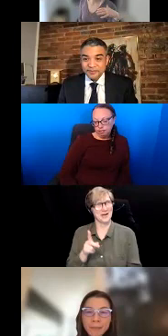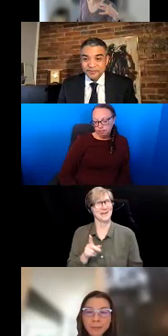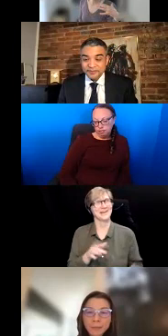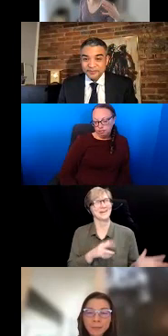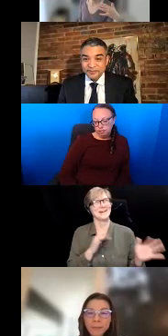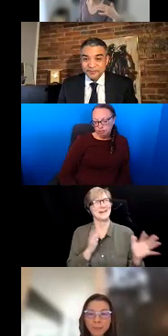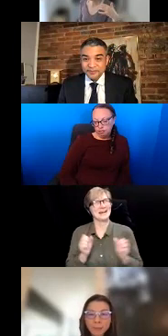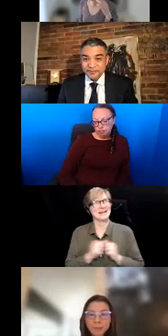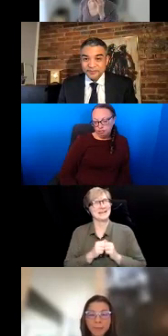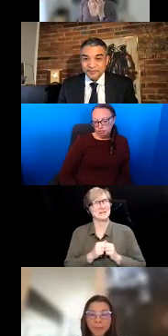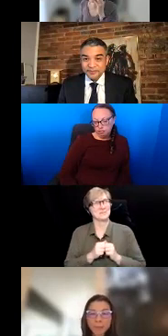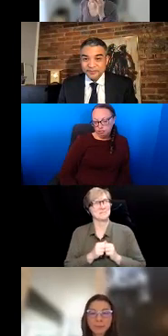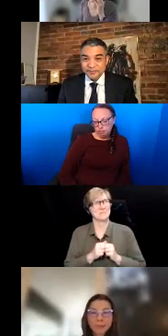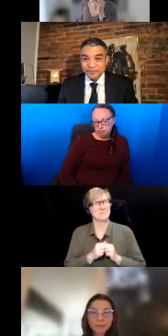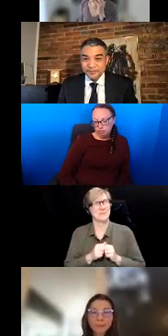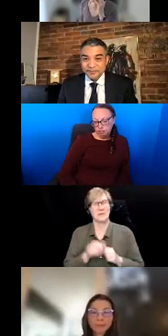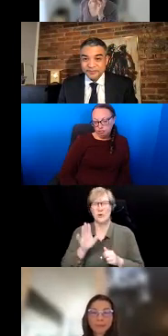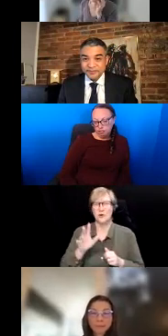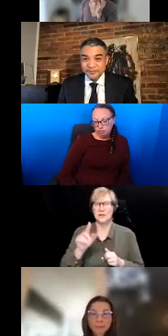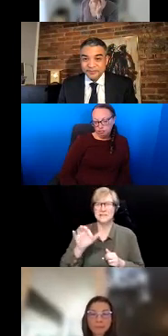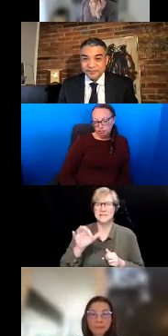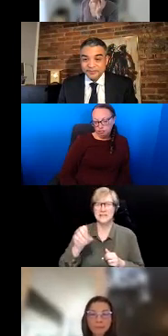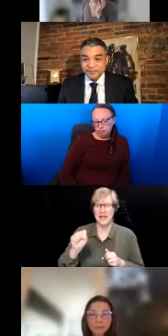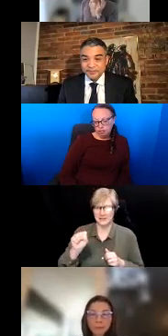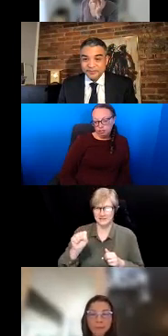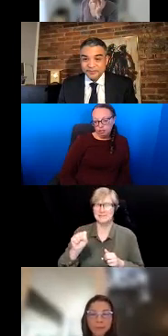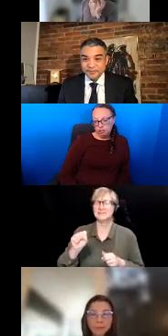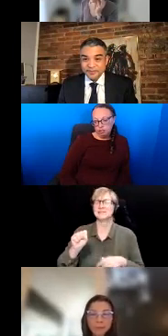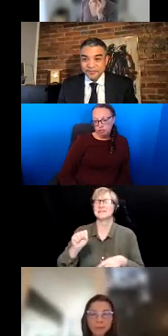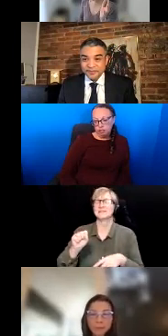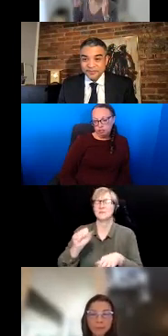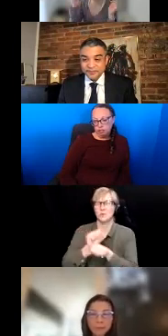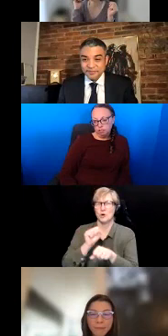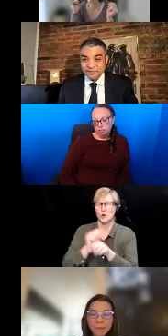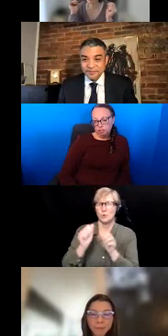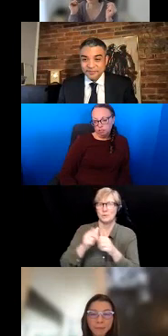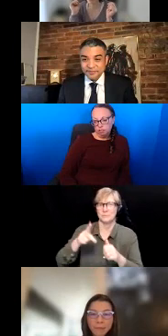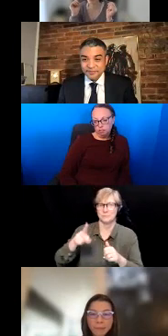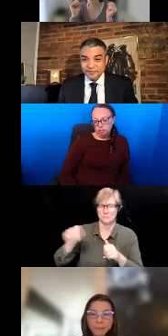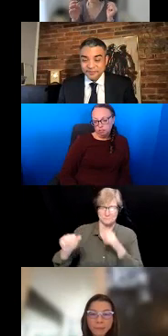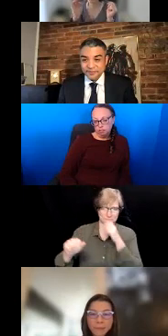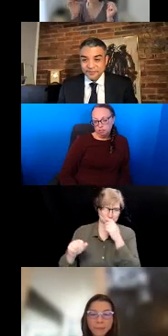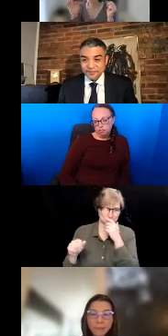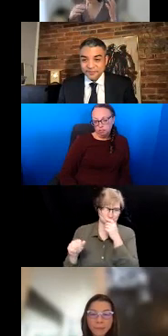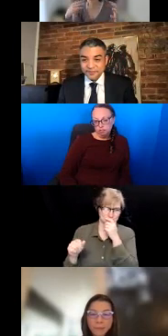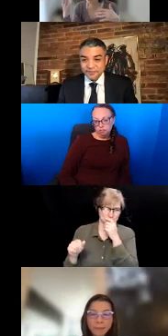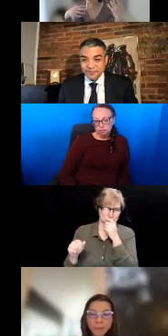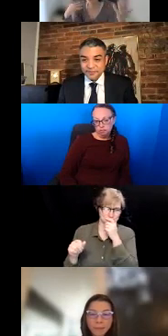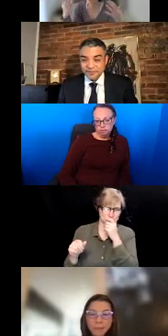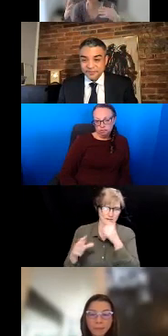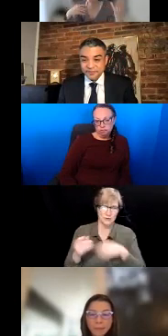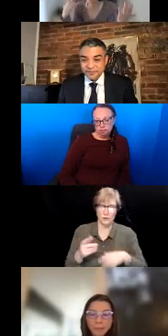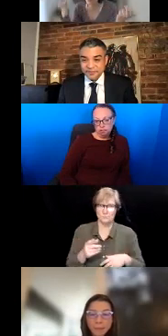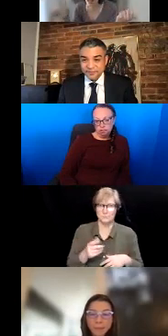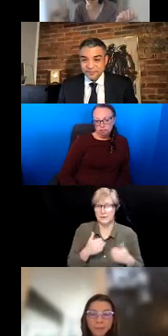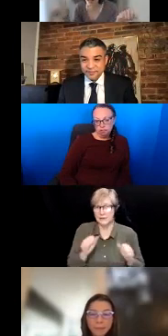just going back to your tDCS work with the people with primal progressive aphasia. Given that there can be sort of non-linguistic problems,